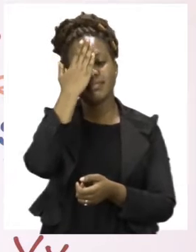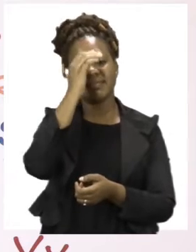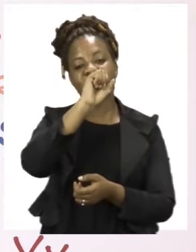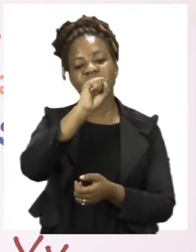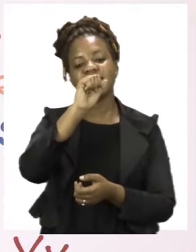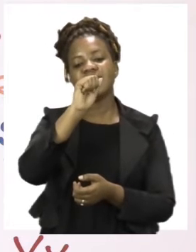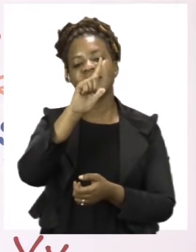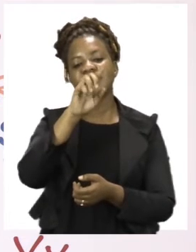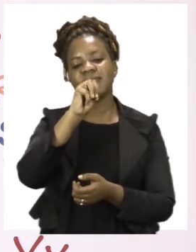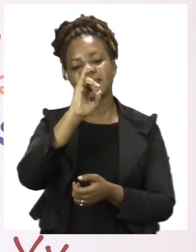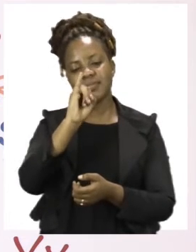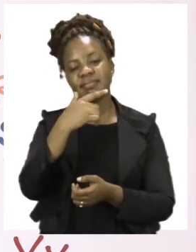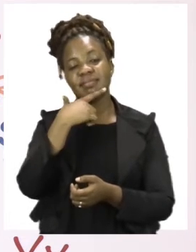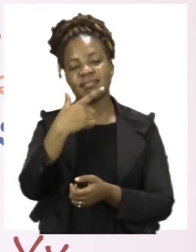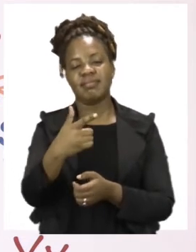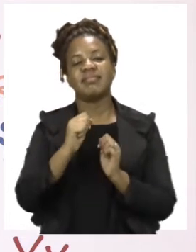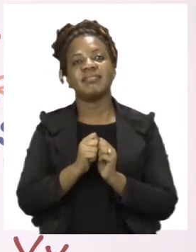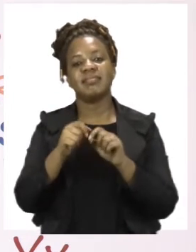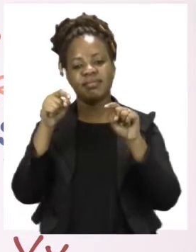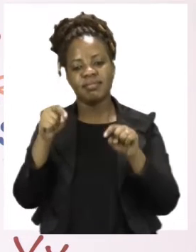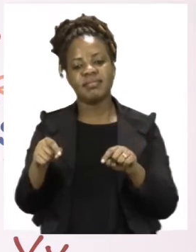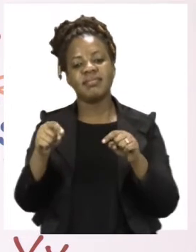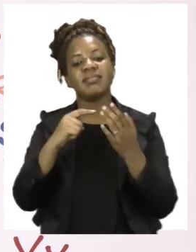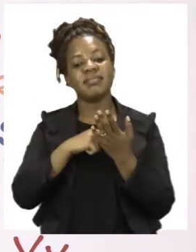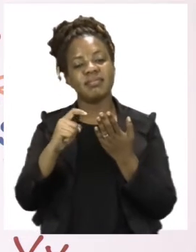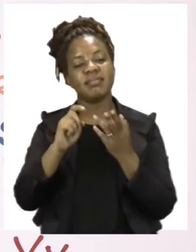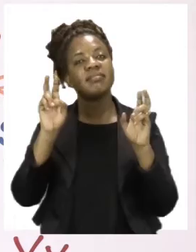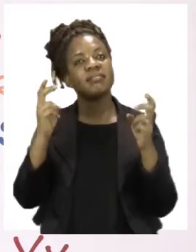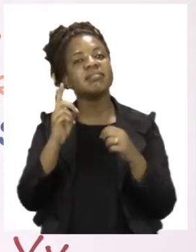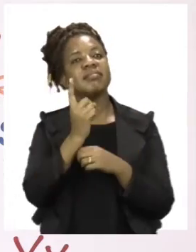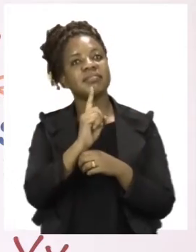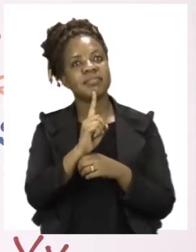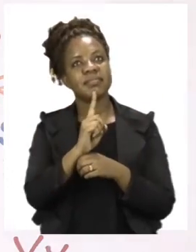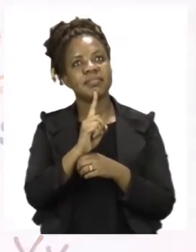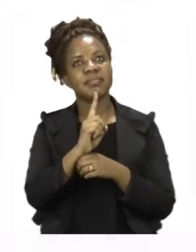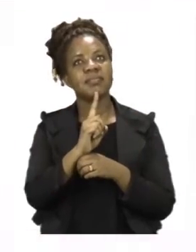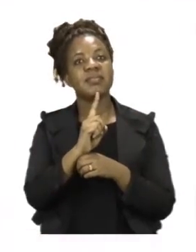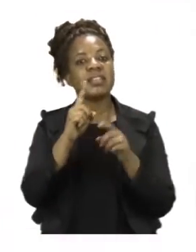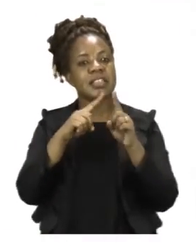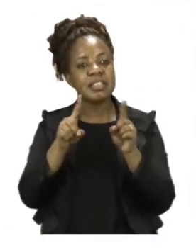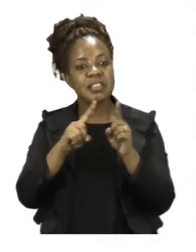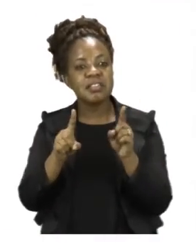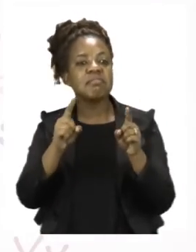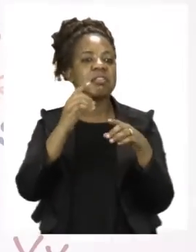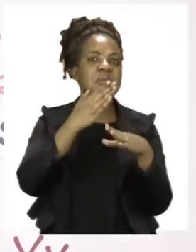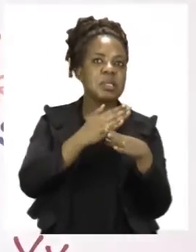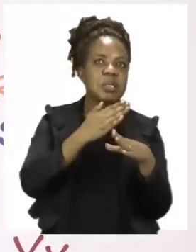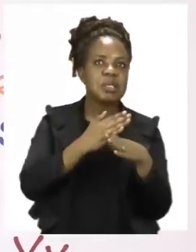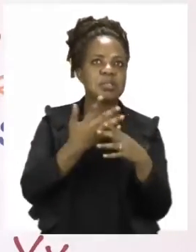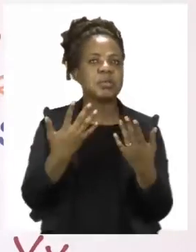much for joining me today. Our theme this week is occupations